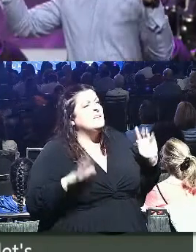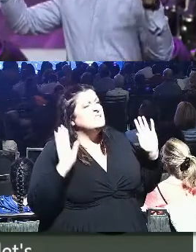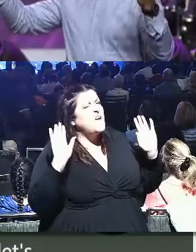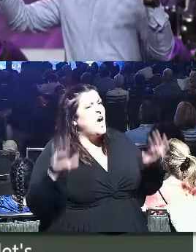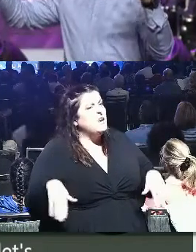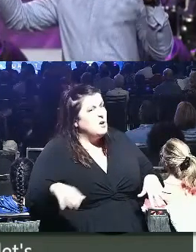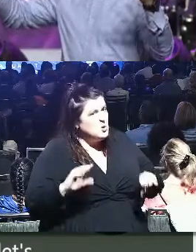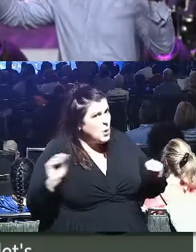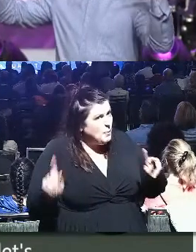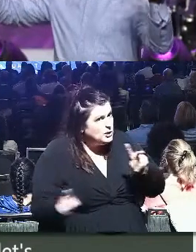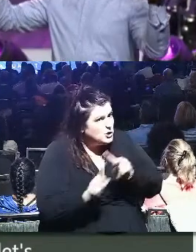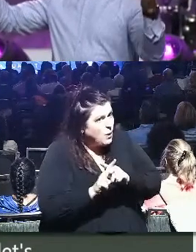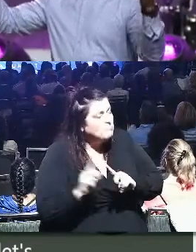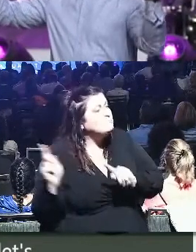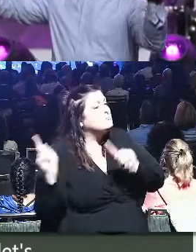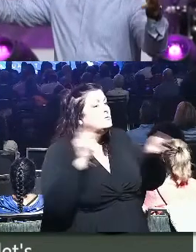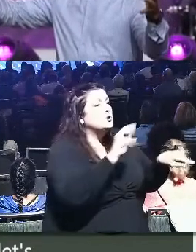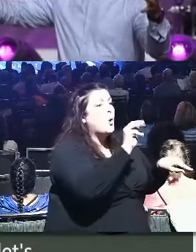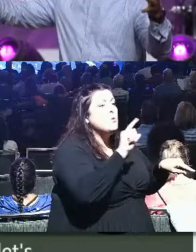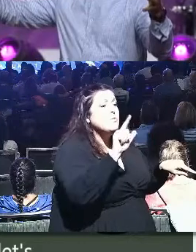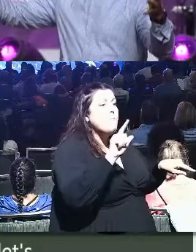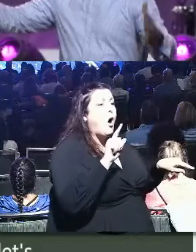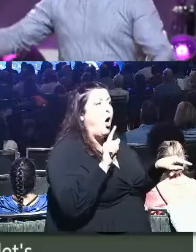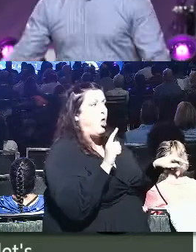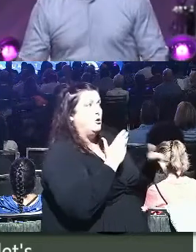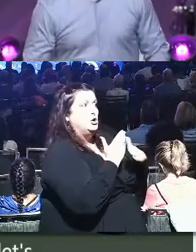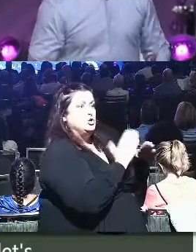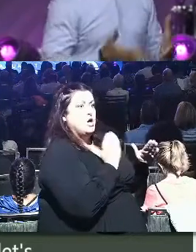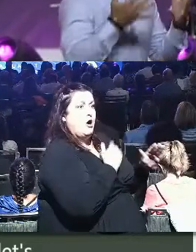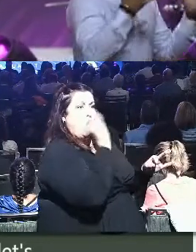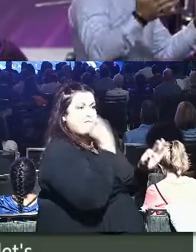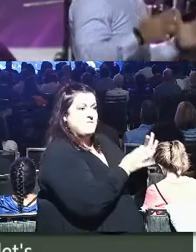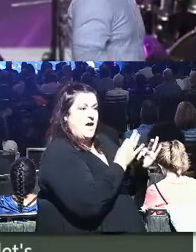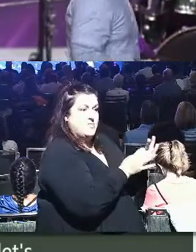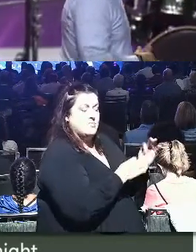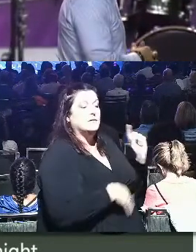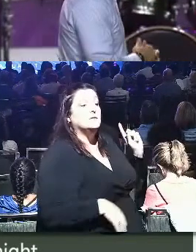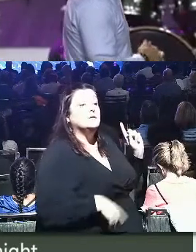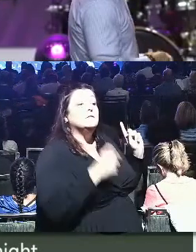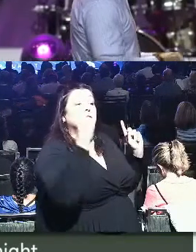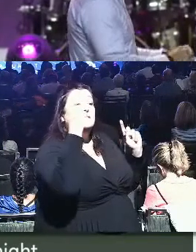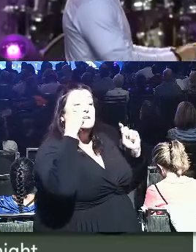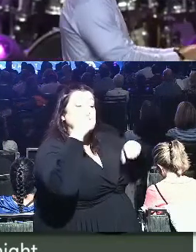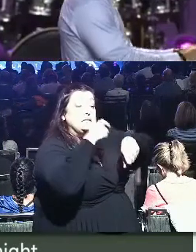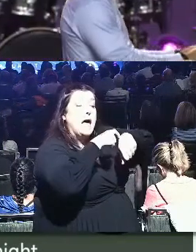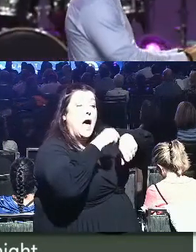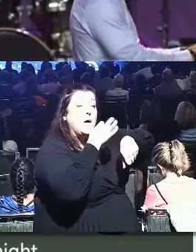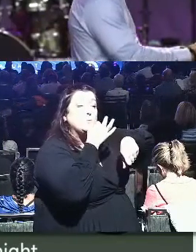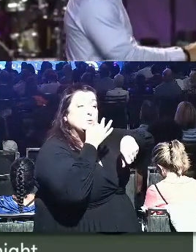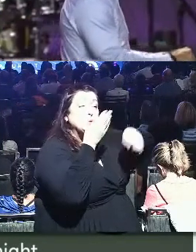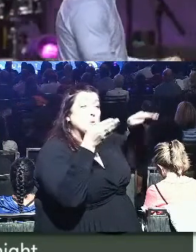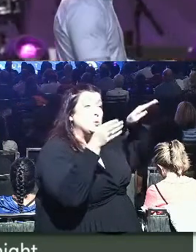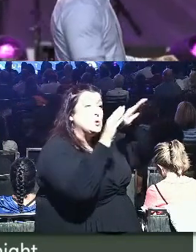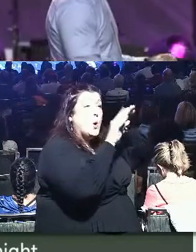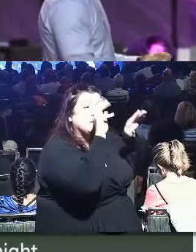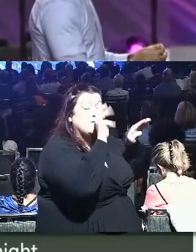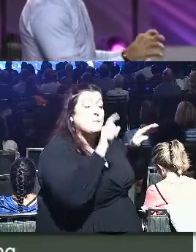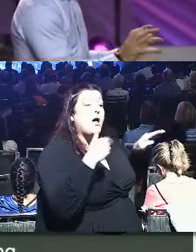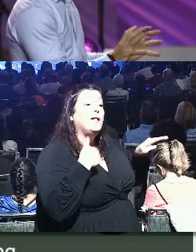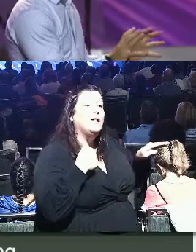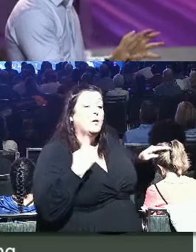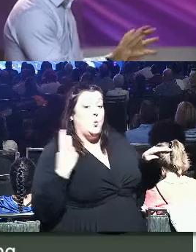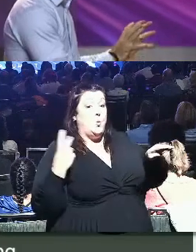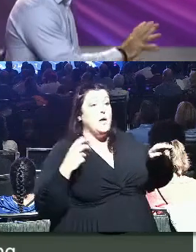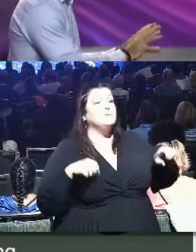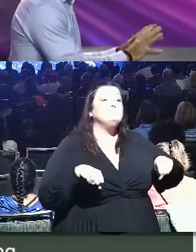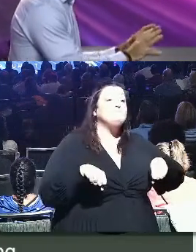and see what doors God might open. And so as the mall was closing, Marci and I were pushing Jessica in her stroller.